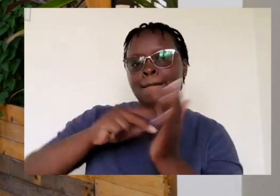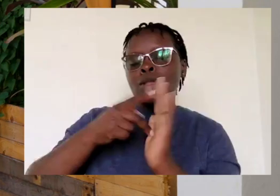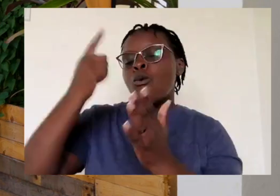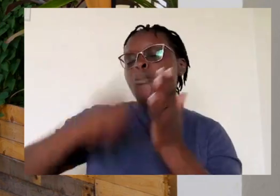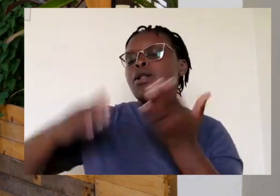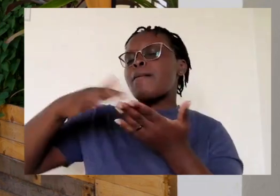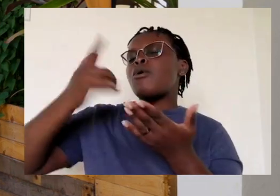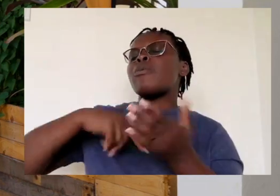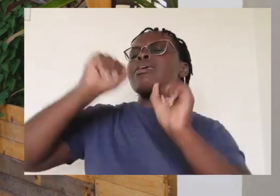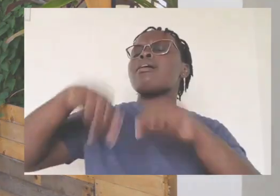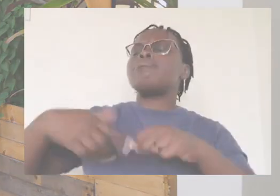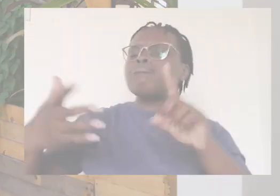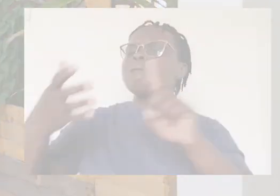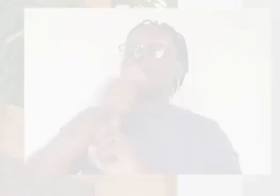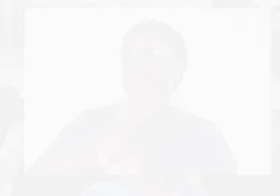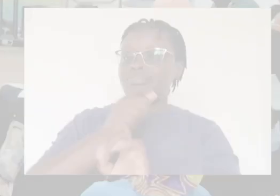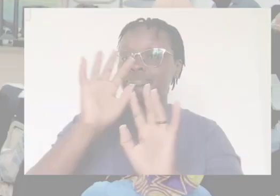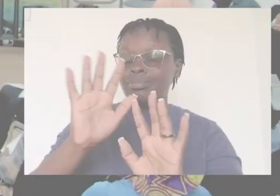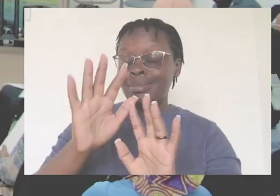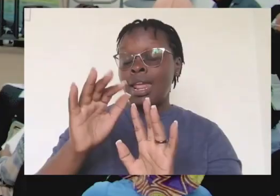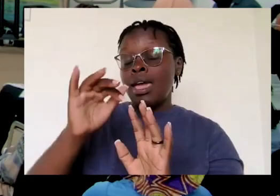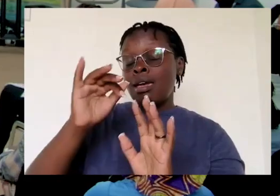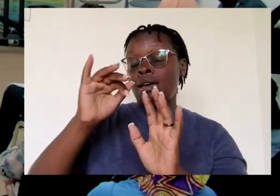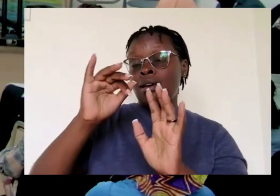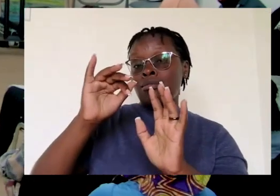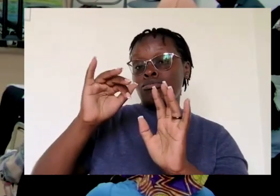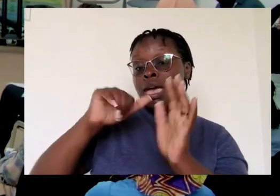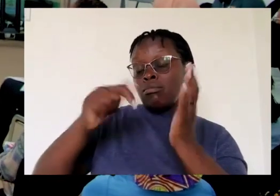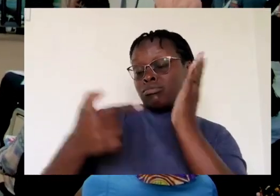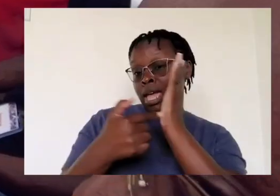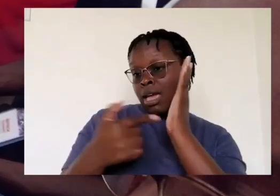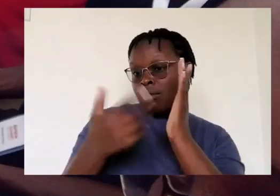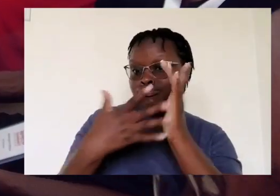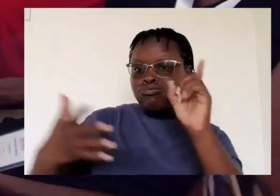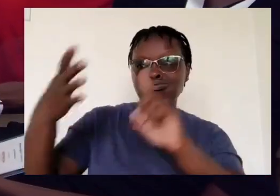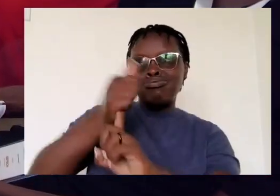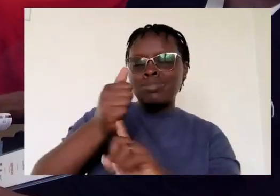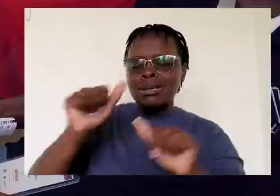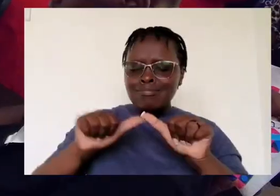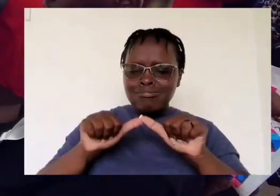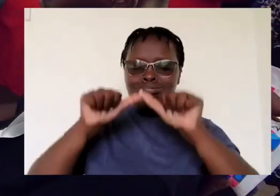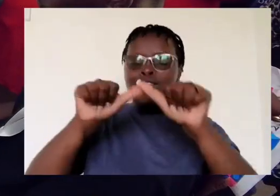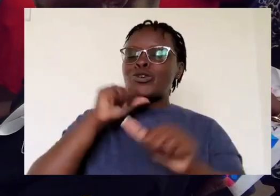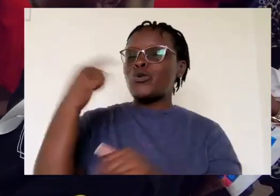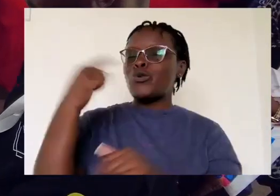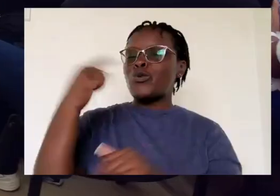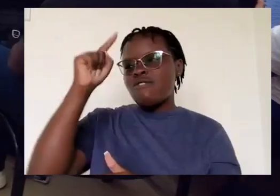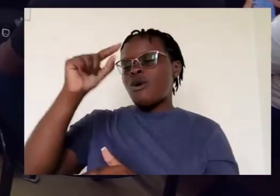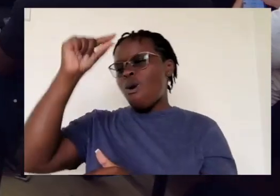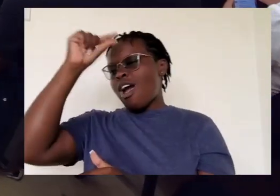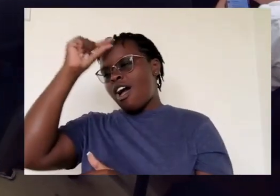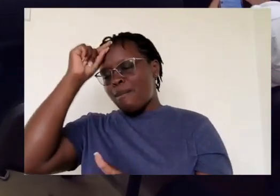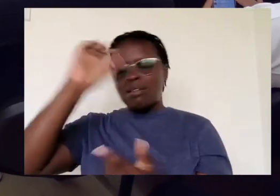is, what more can we do? EdTech sustainability isn't just about government and private sector investments, as mentioned in